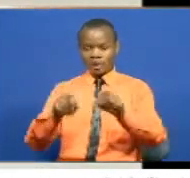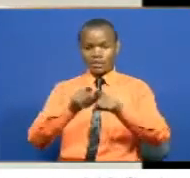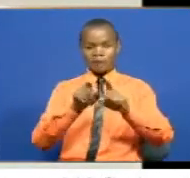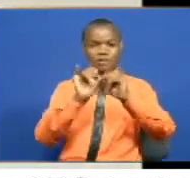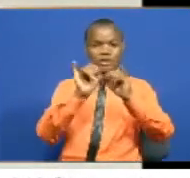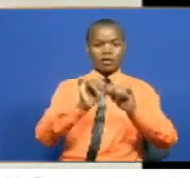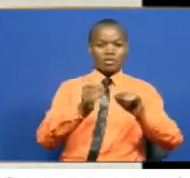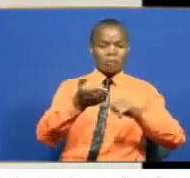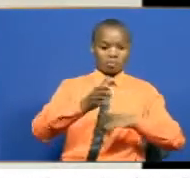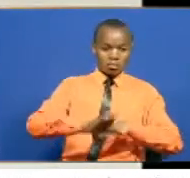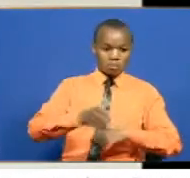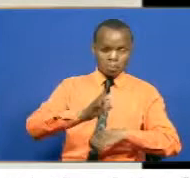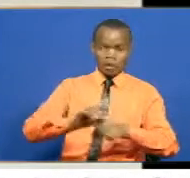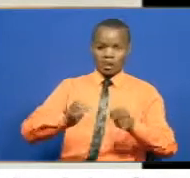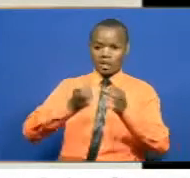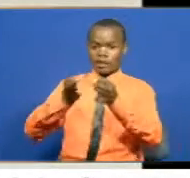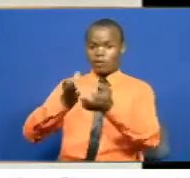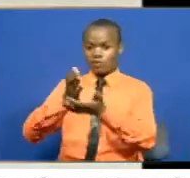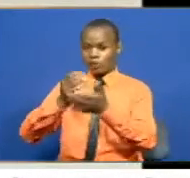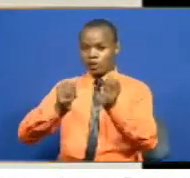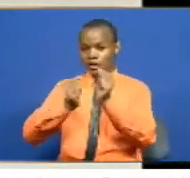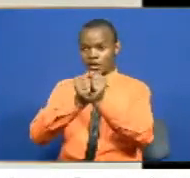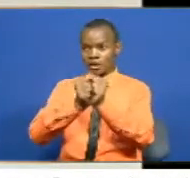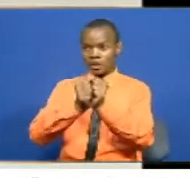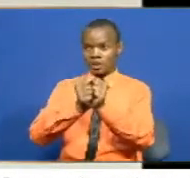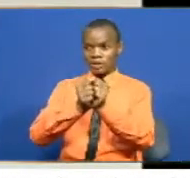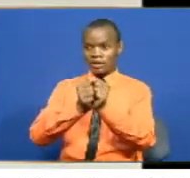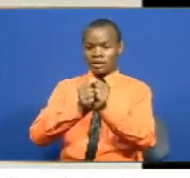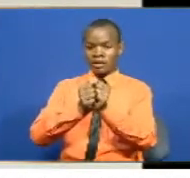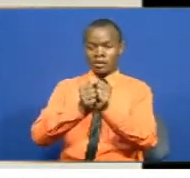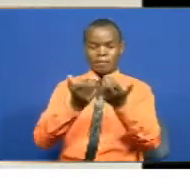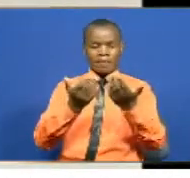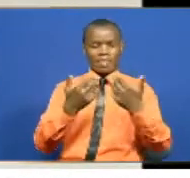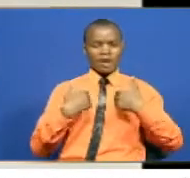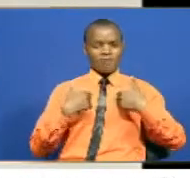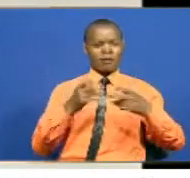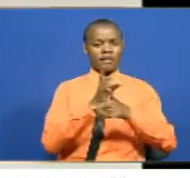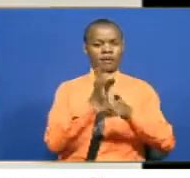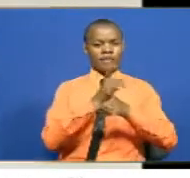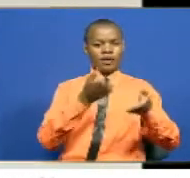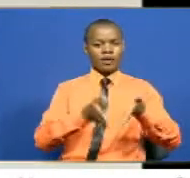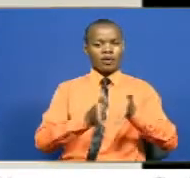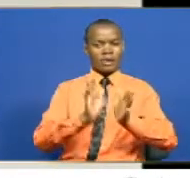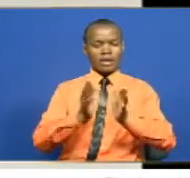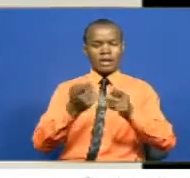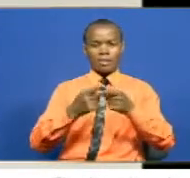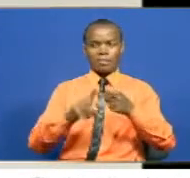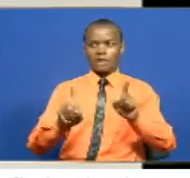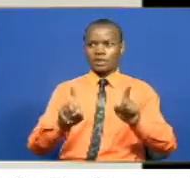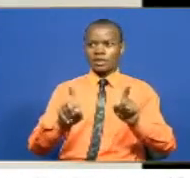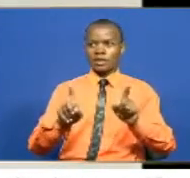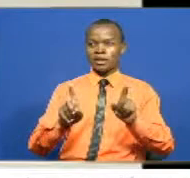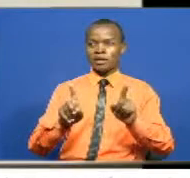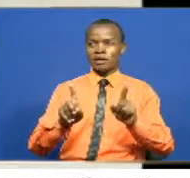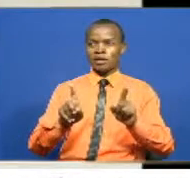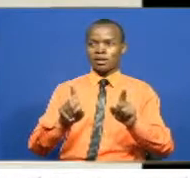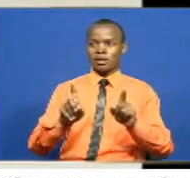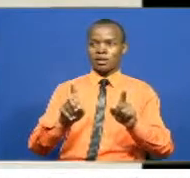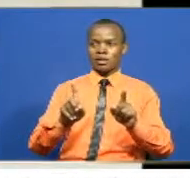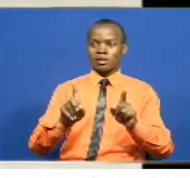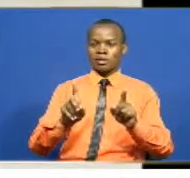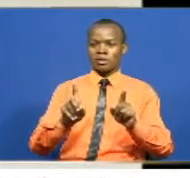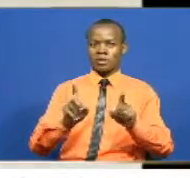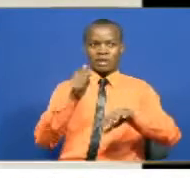you see the last 10 edition of AfroBasket, Mozambique were there, but we didn't pass the